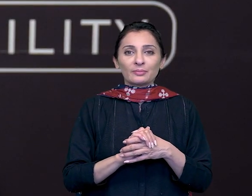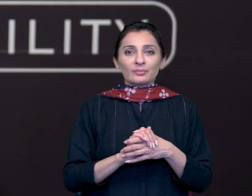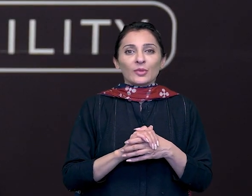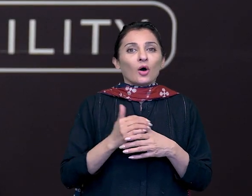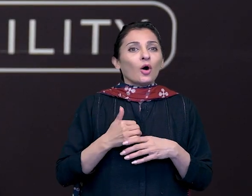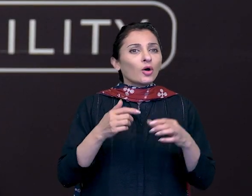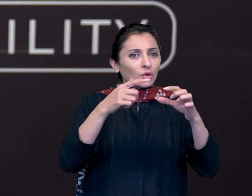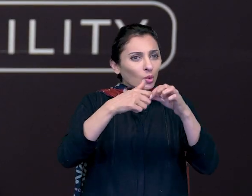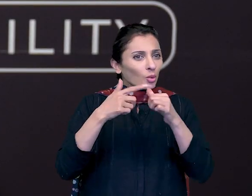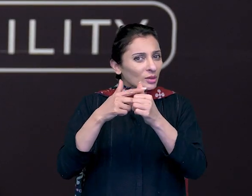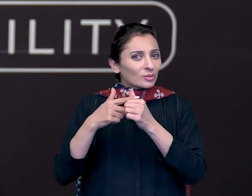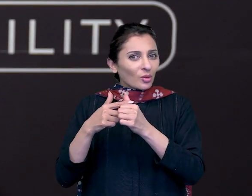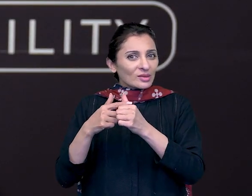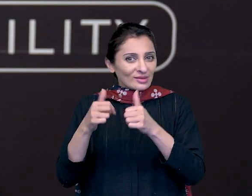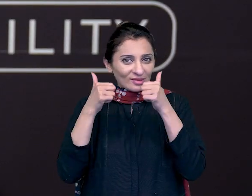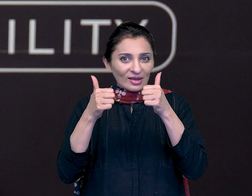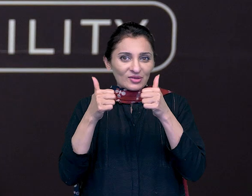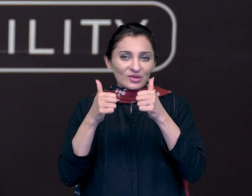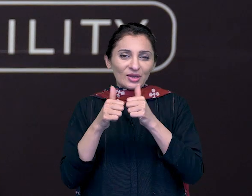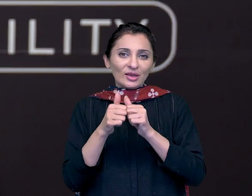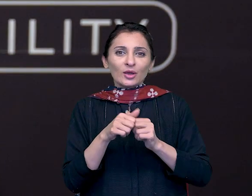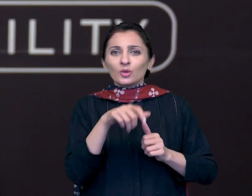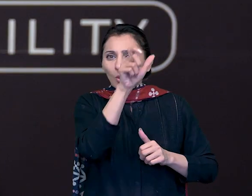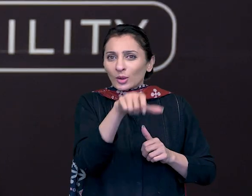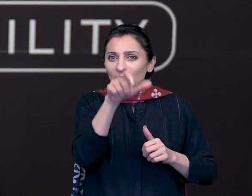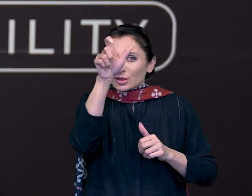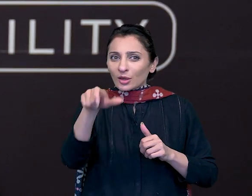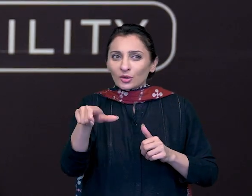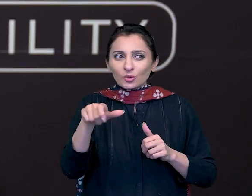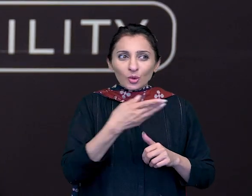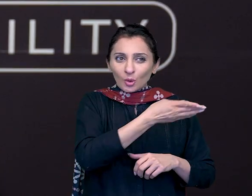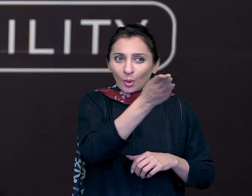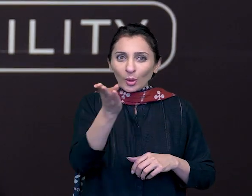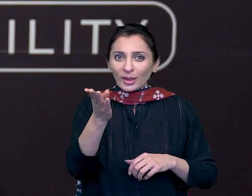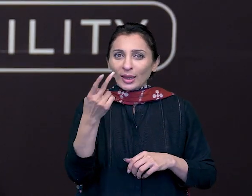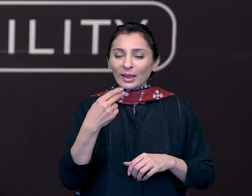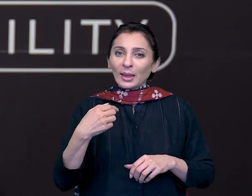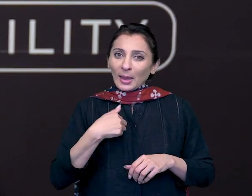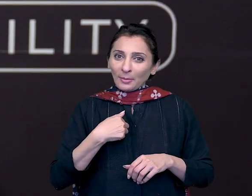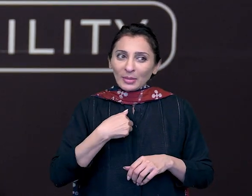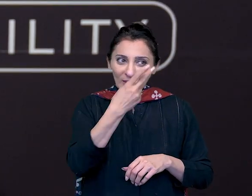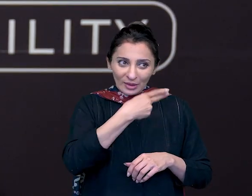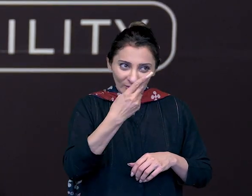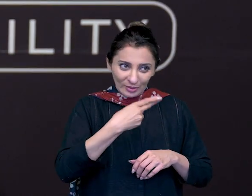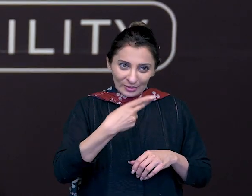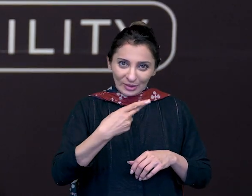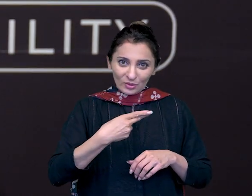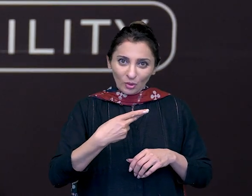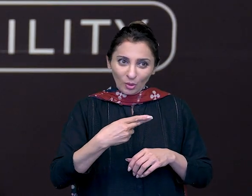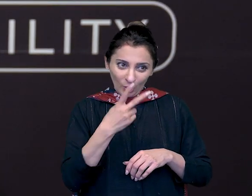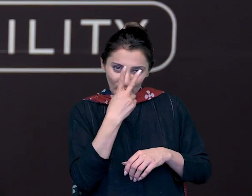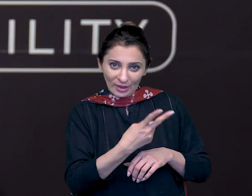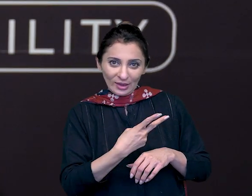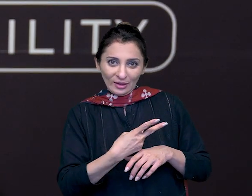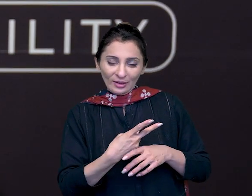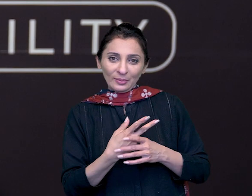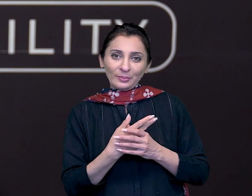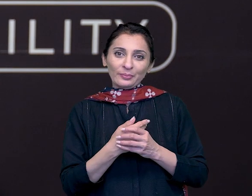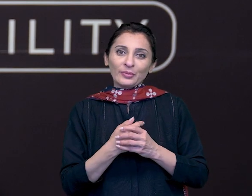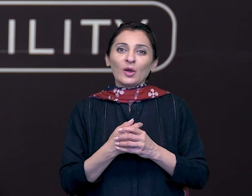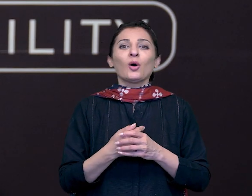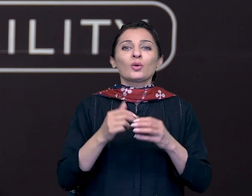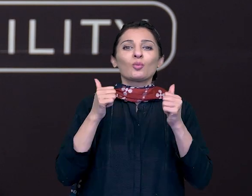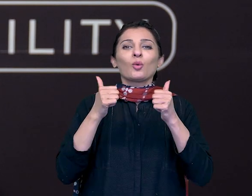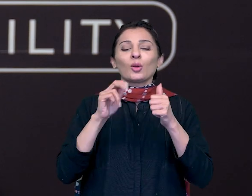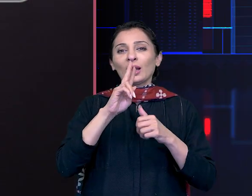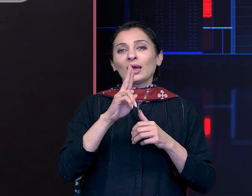good. A lot of people responded to my works, and it was very interesting meeting everybody and hearing what they had to